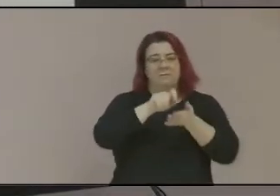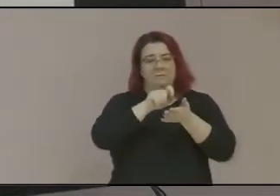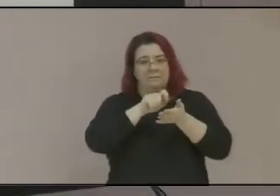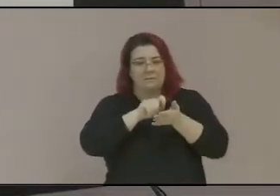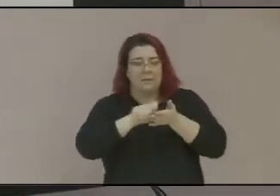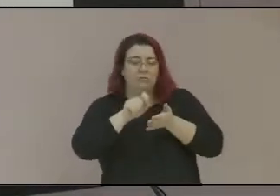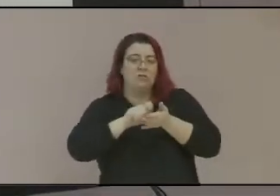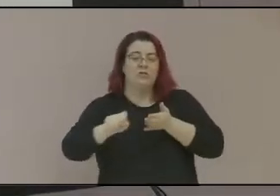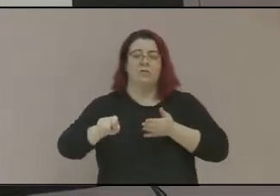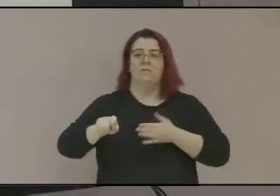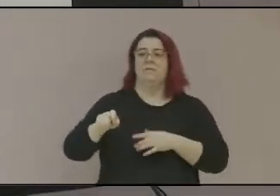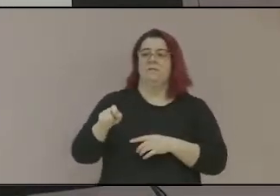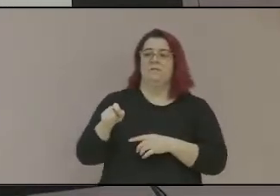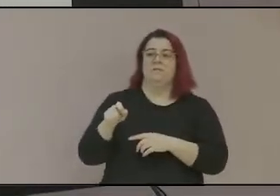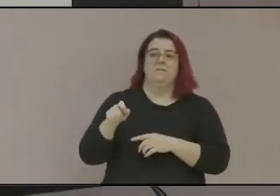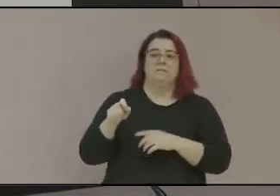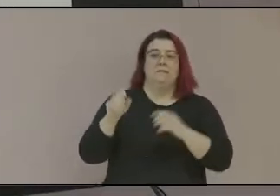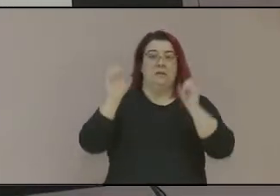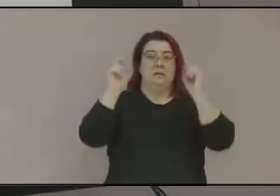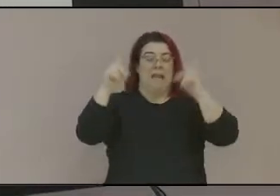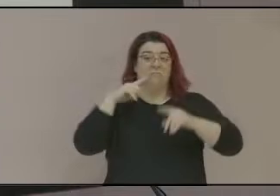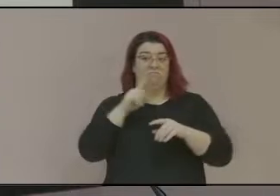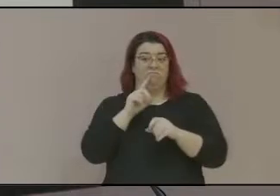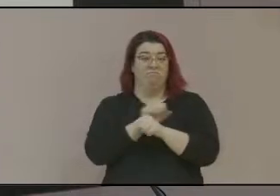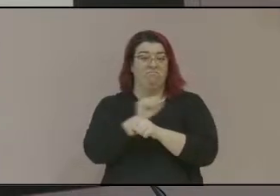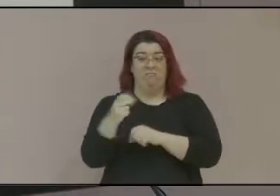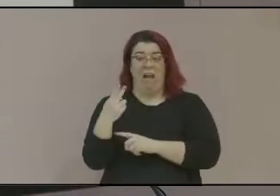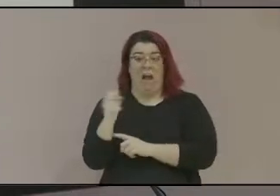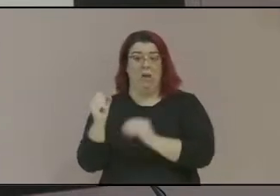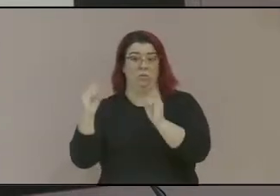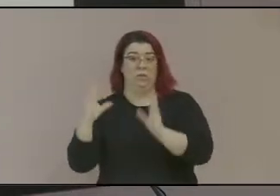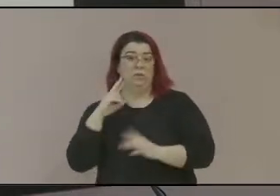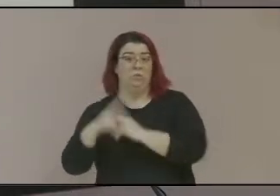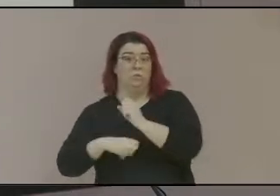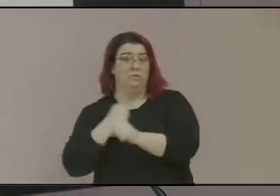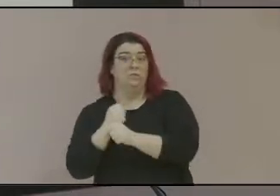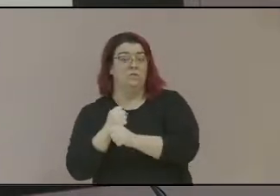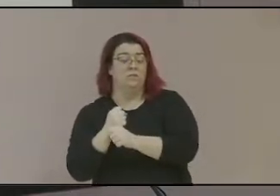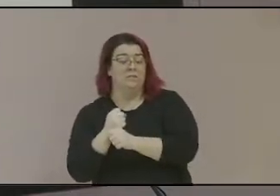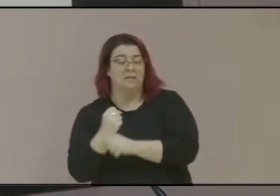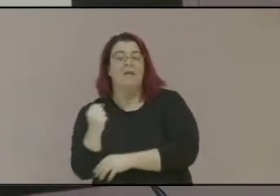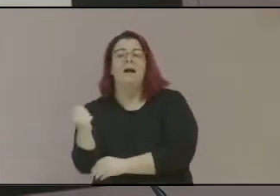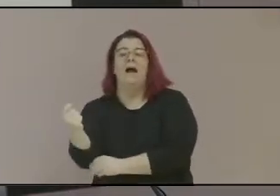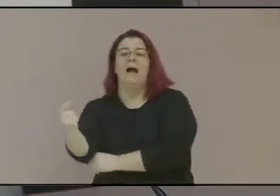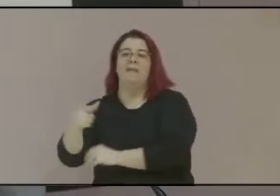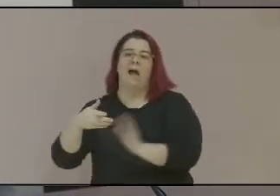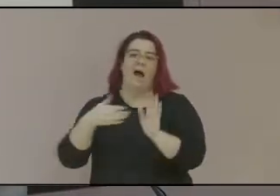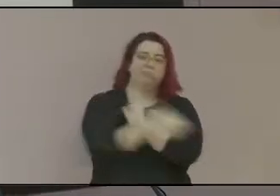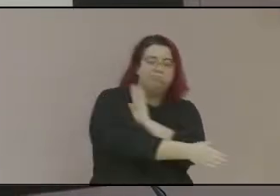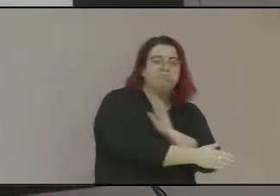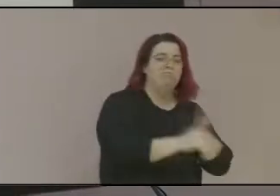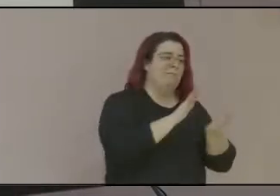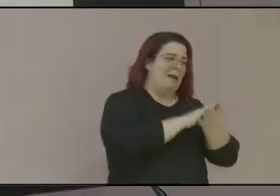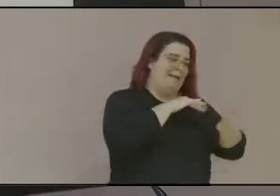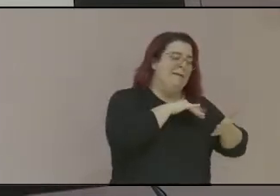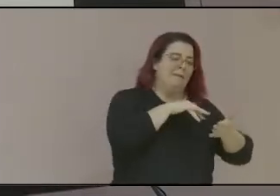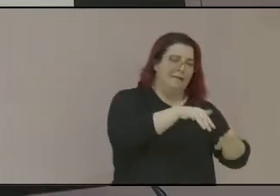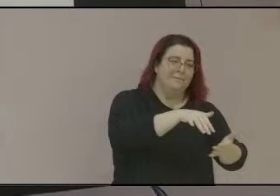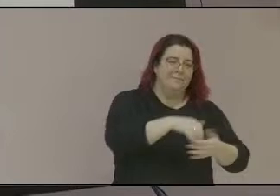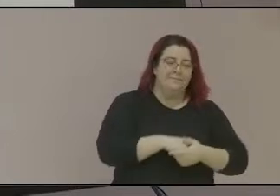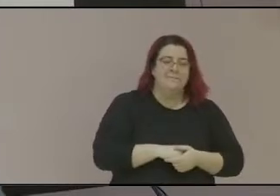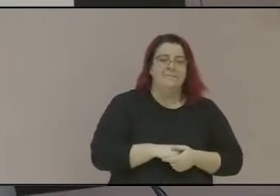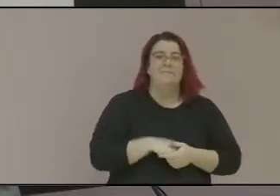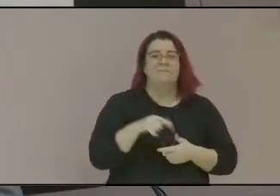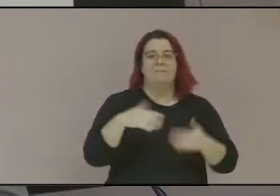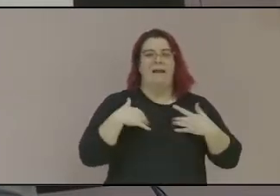years teaching high school biology in California, before absconding to academia and earning a